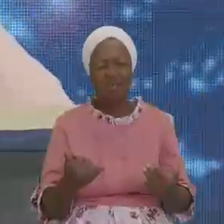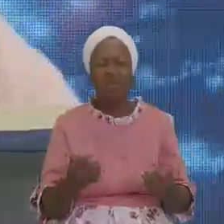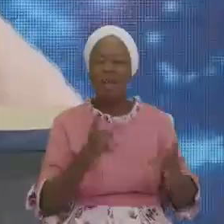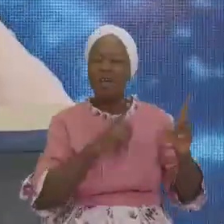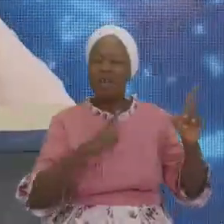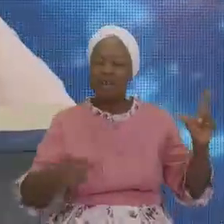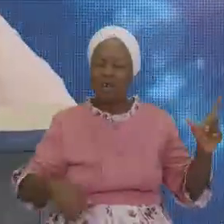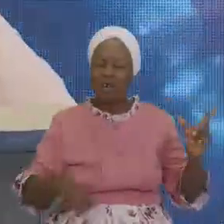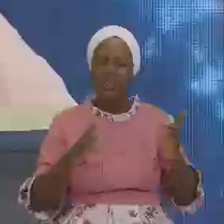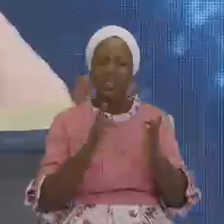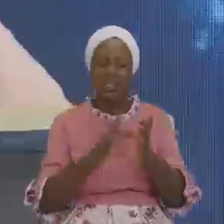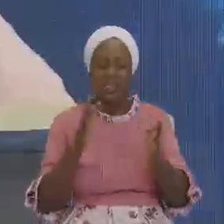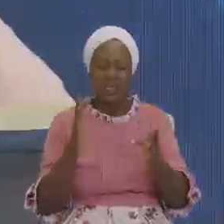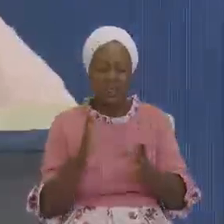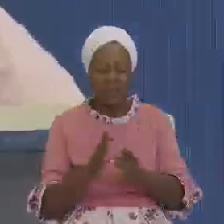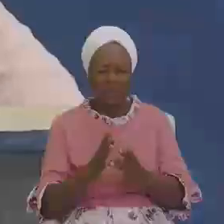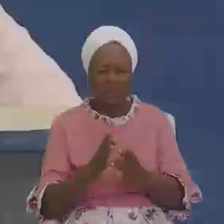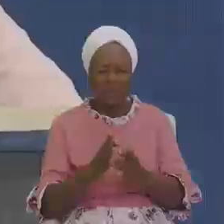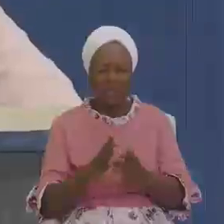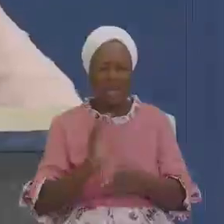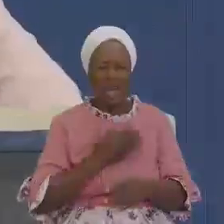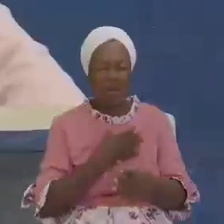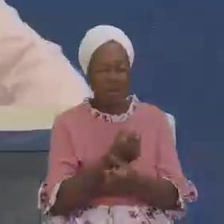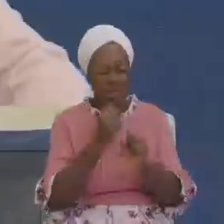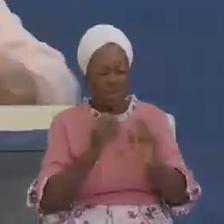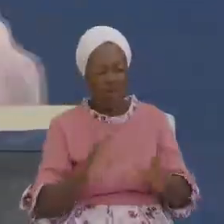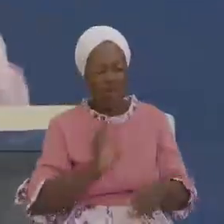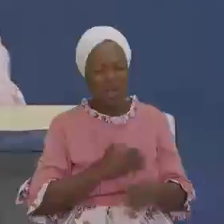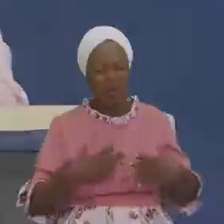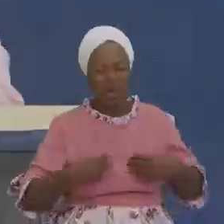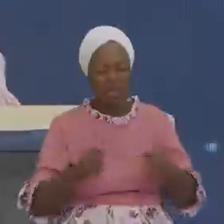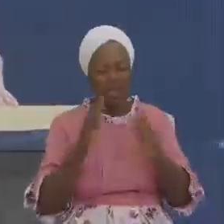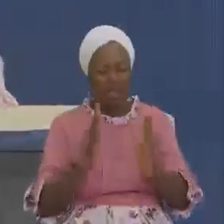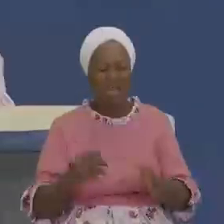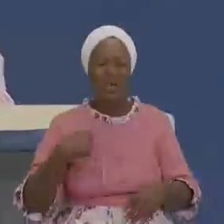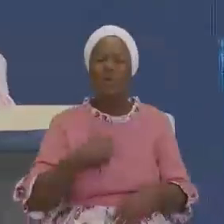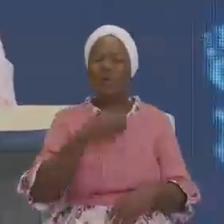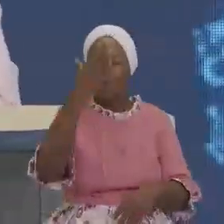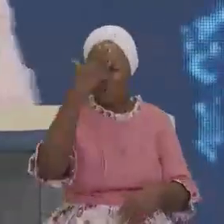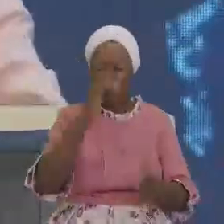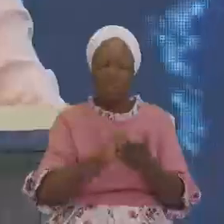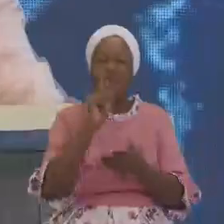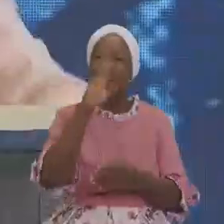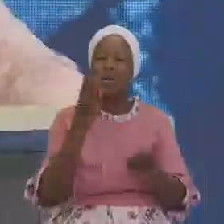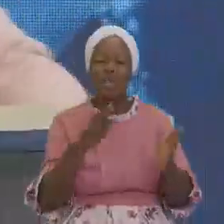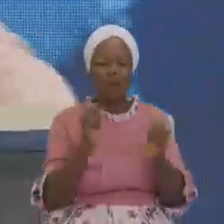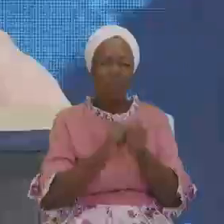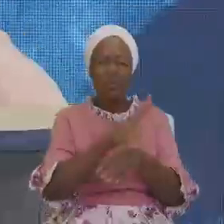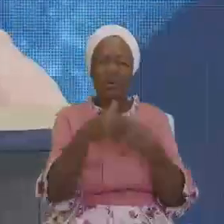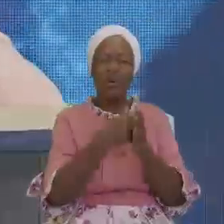Jesus, our Savior, our healer, we know that you are here with all your power.